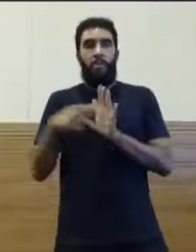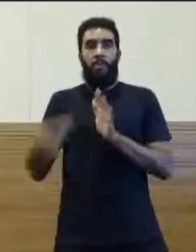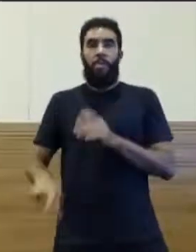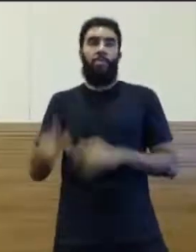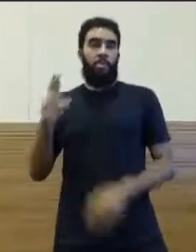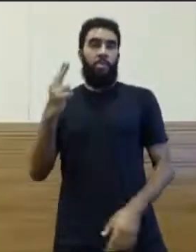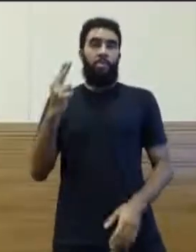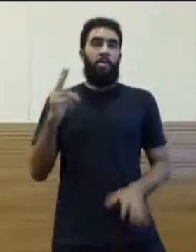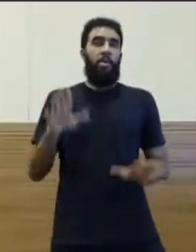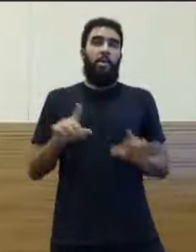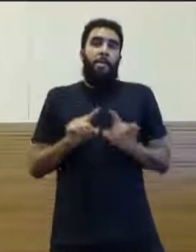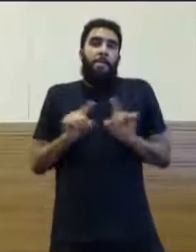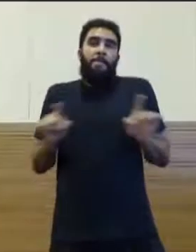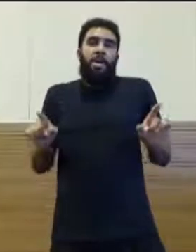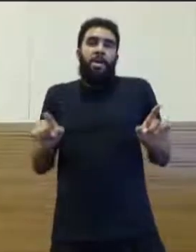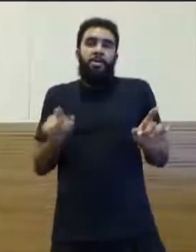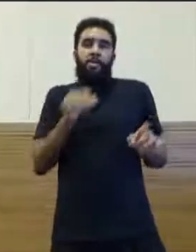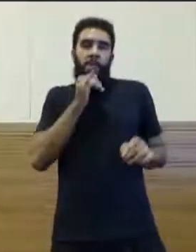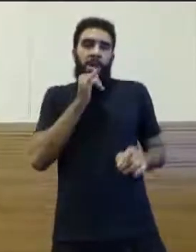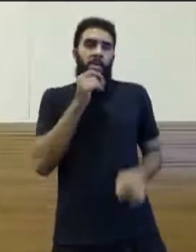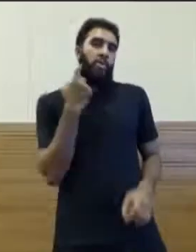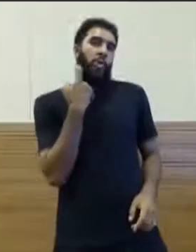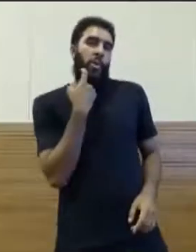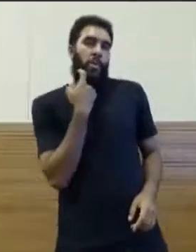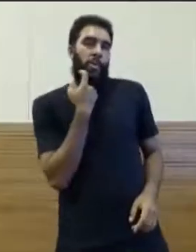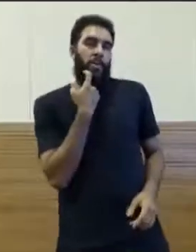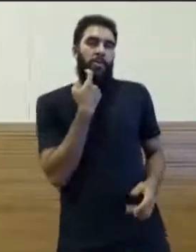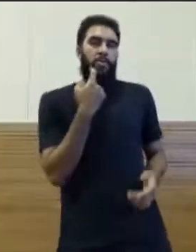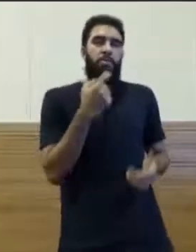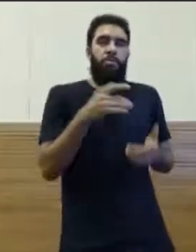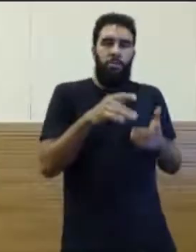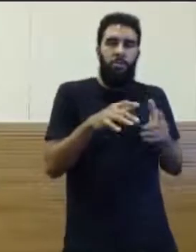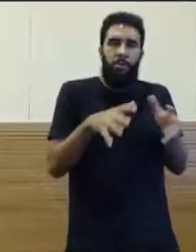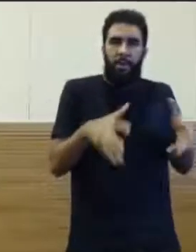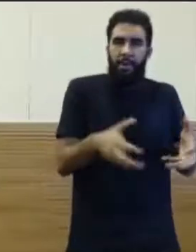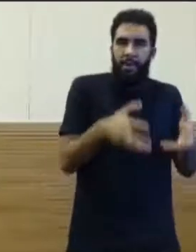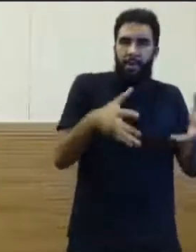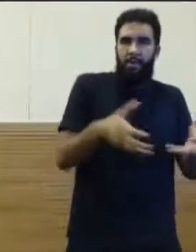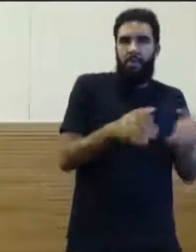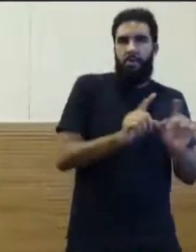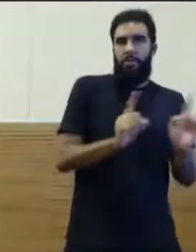a typical Uruguayan, but it wasn't fish with salad.